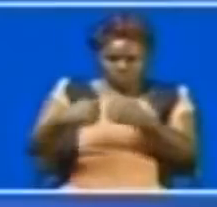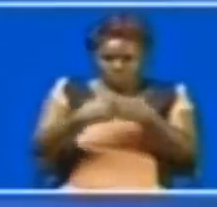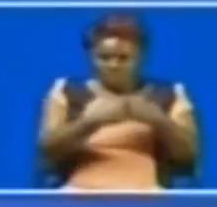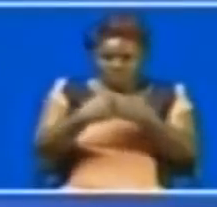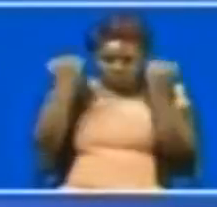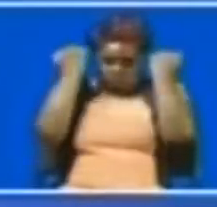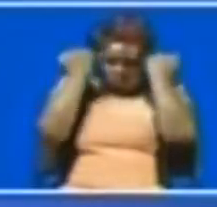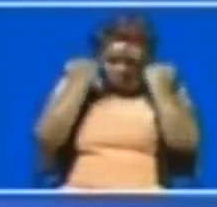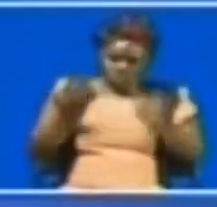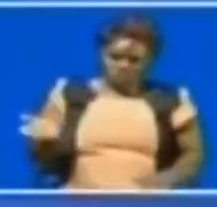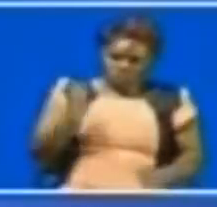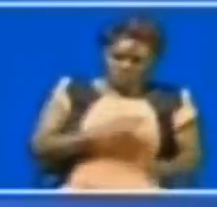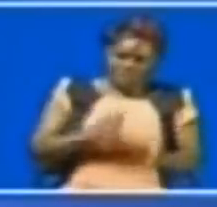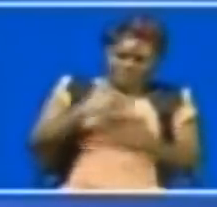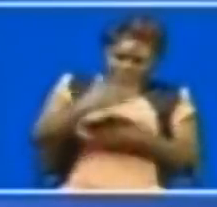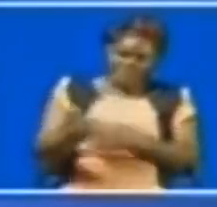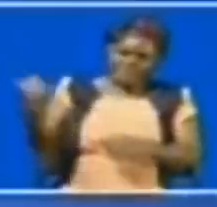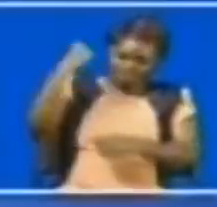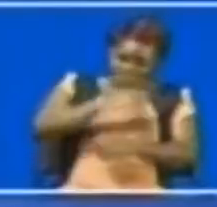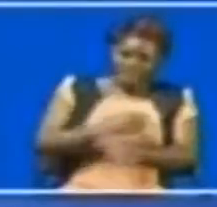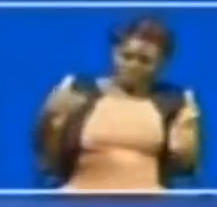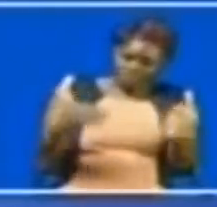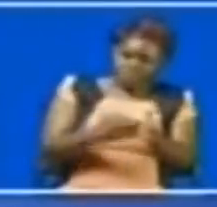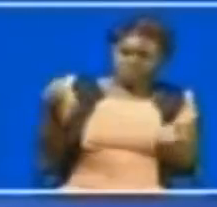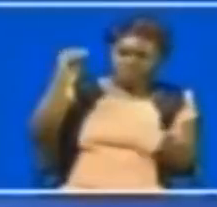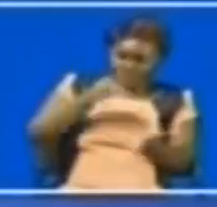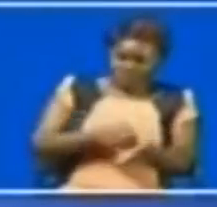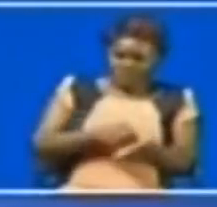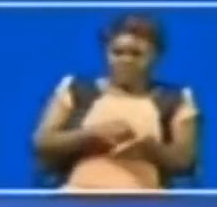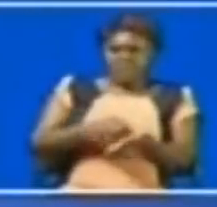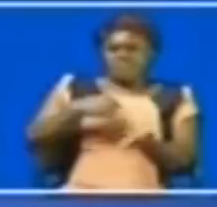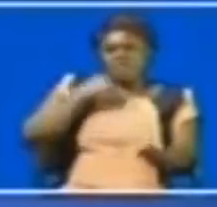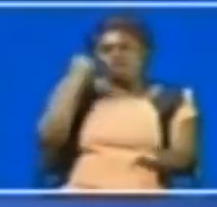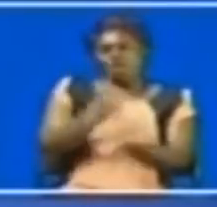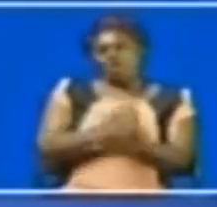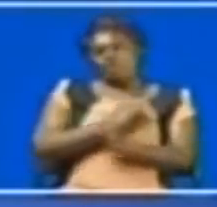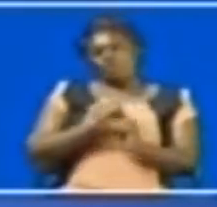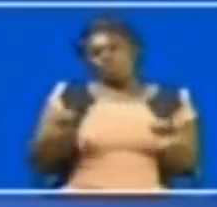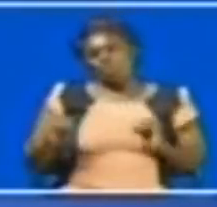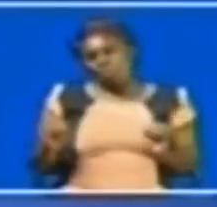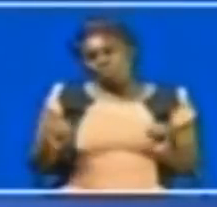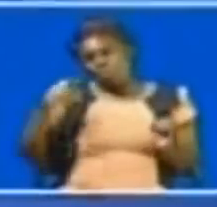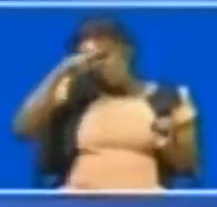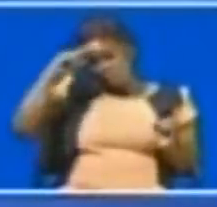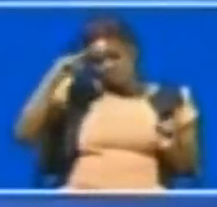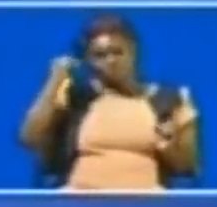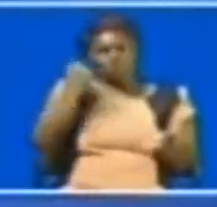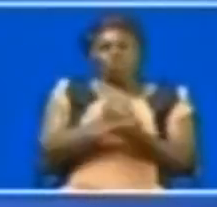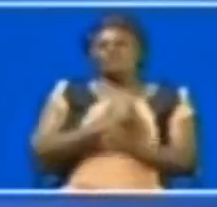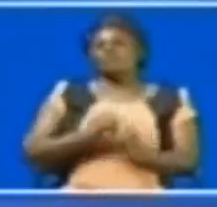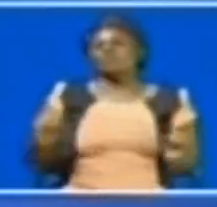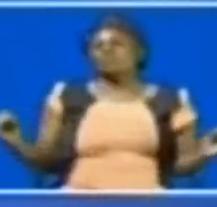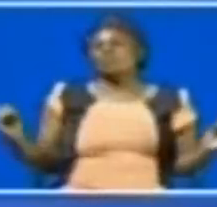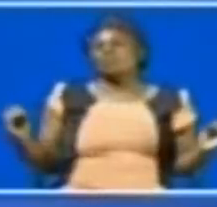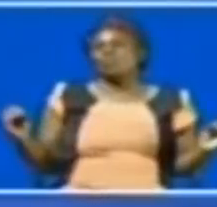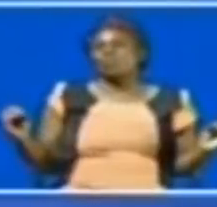challenged to court, you're reinstated the day after another one. Yeah, I mean, the thing is that I'm not in office because I'm not in office.